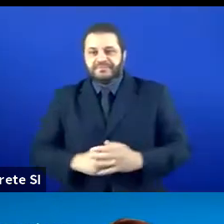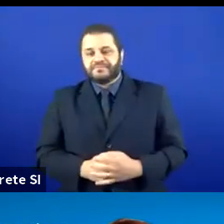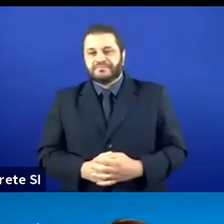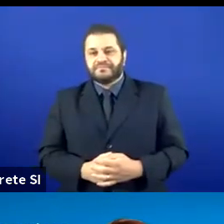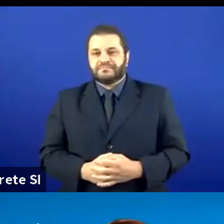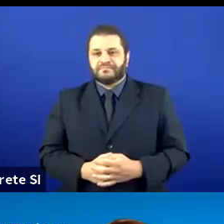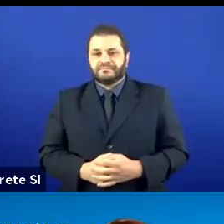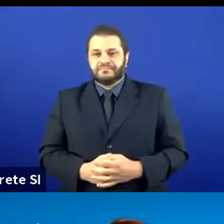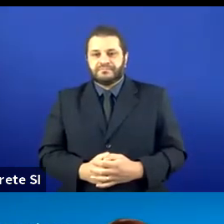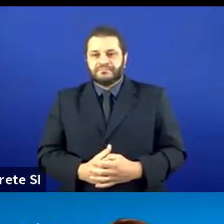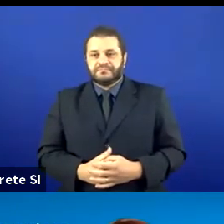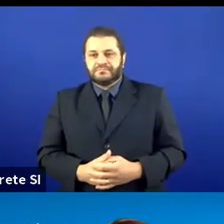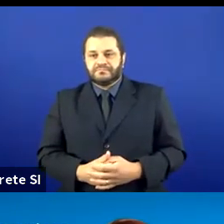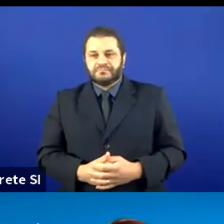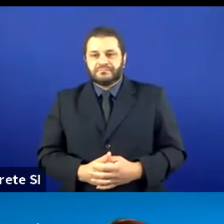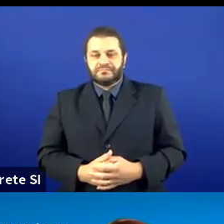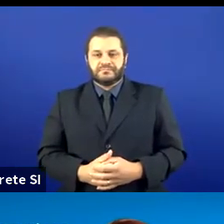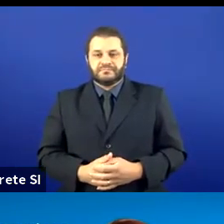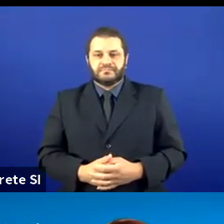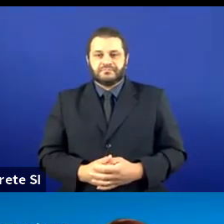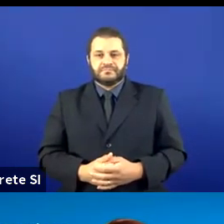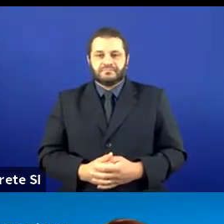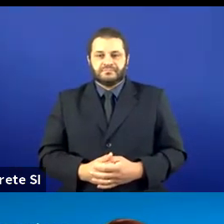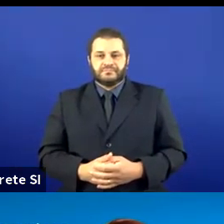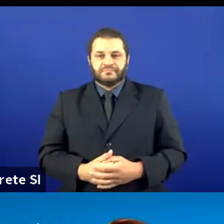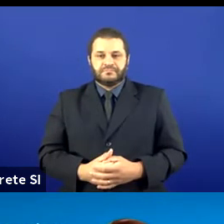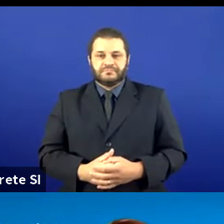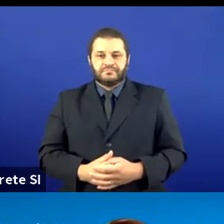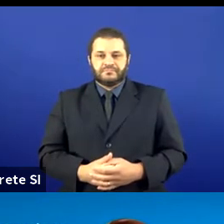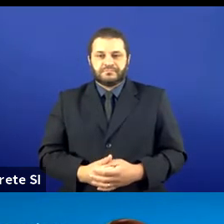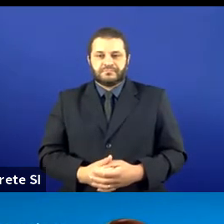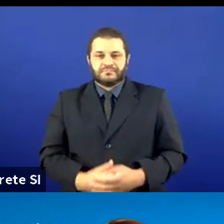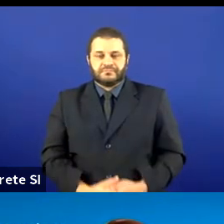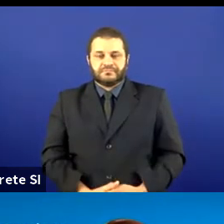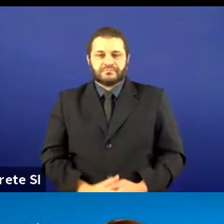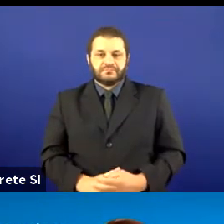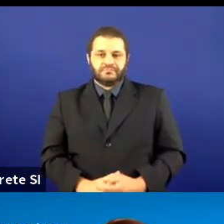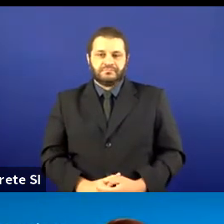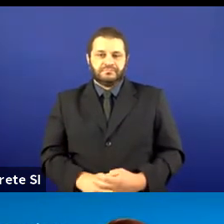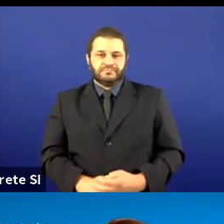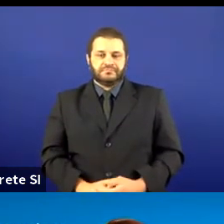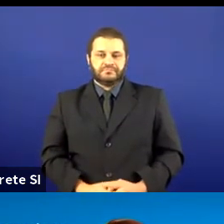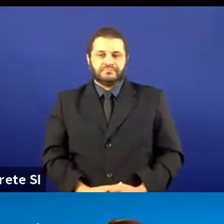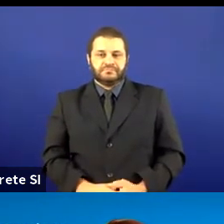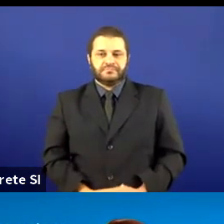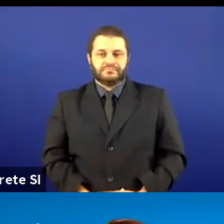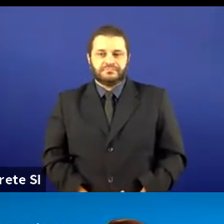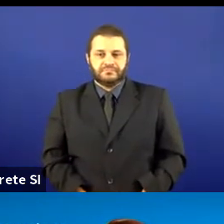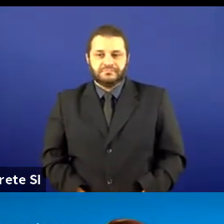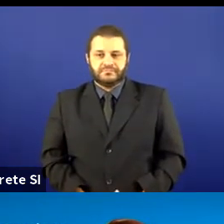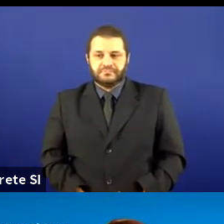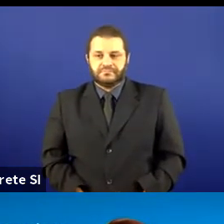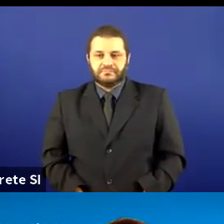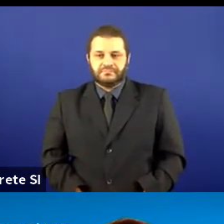is really exciting to be here on this panel, actually the plenary panel on women's leadership and this panel